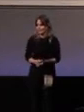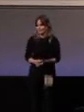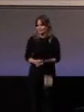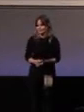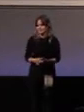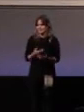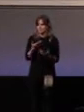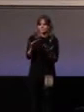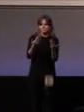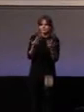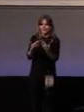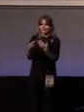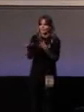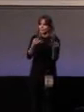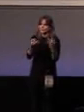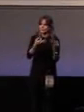humor